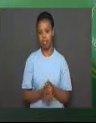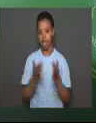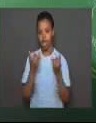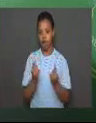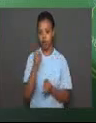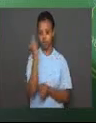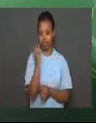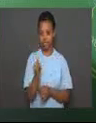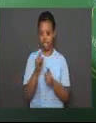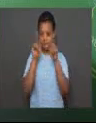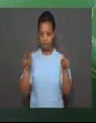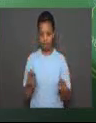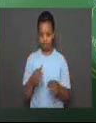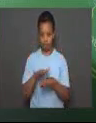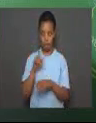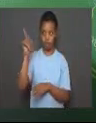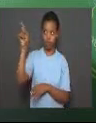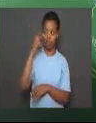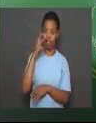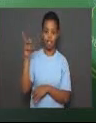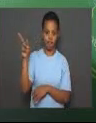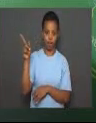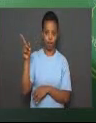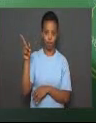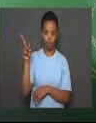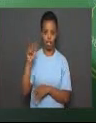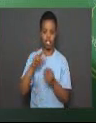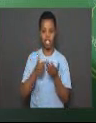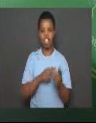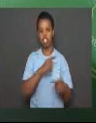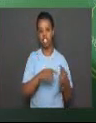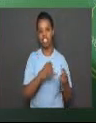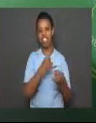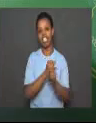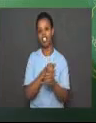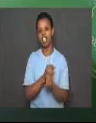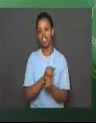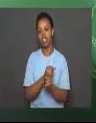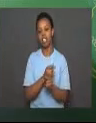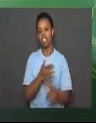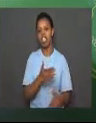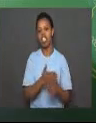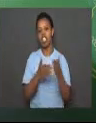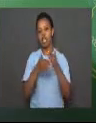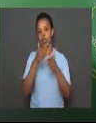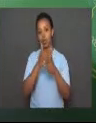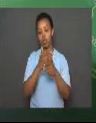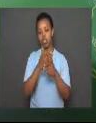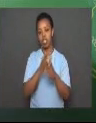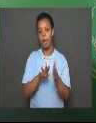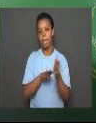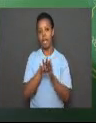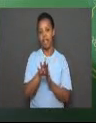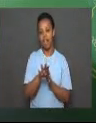a diagram on screen of the stages of genetic engineering using